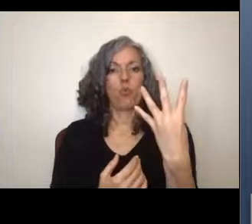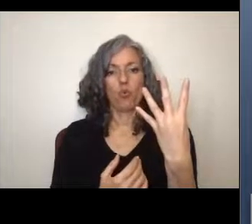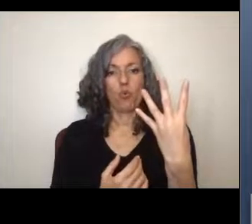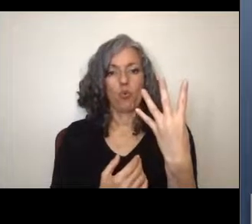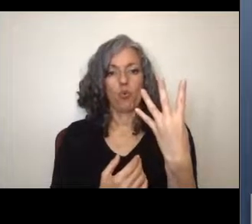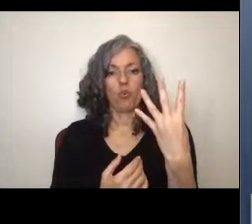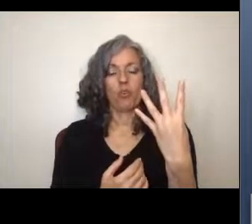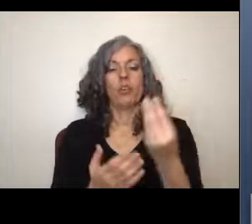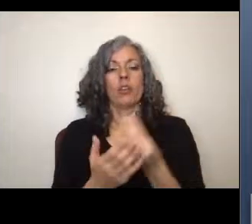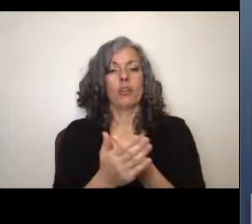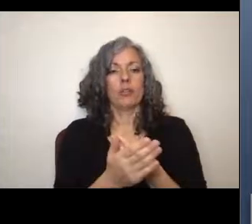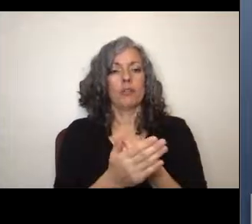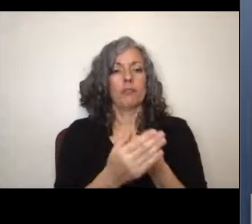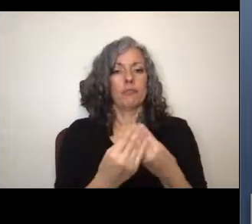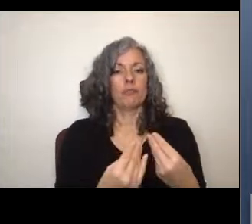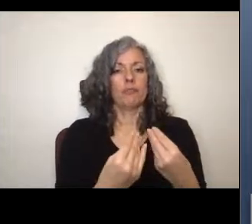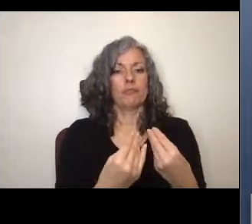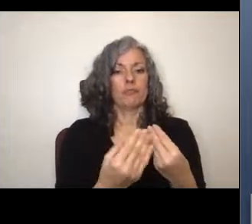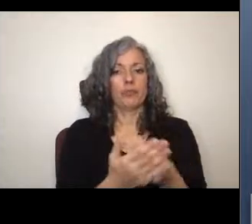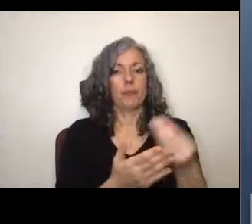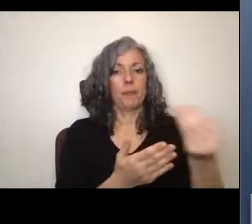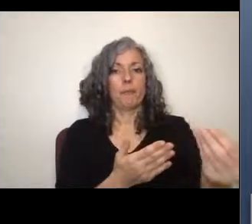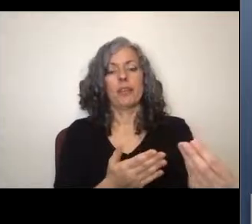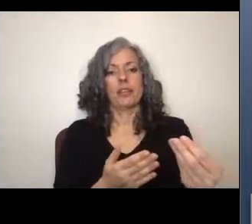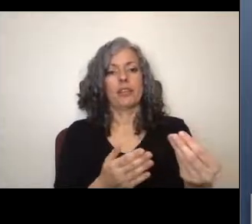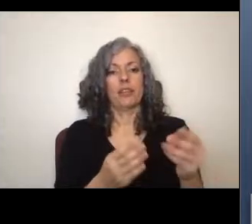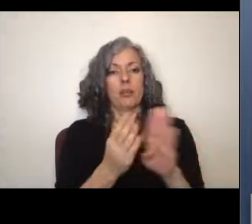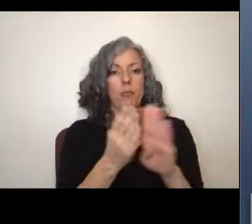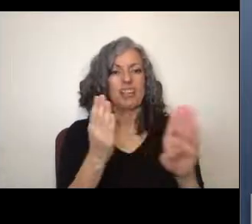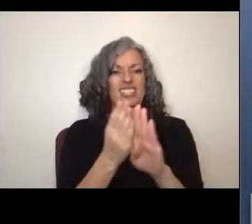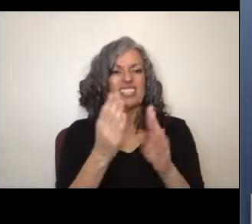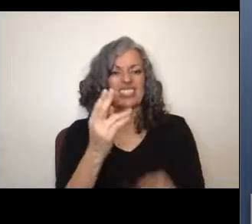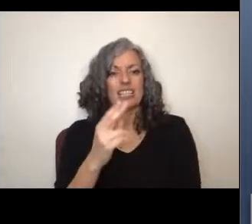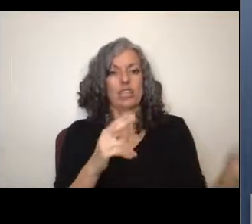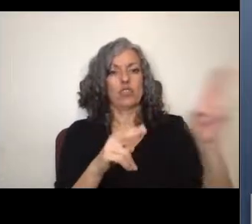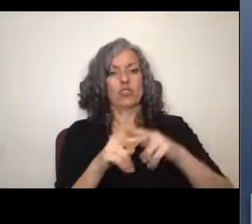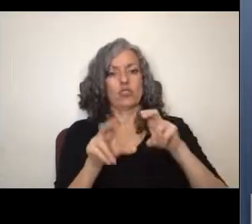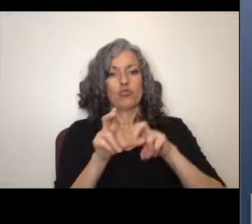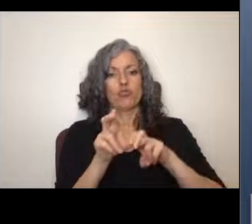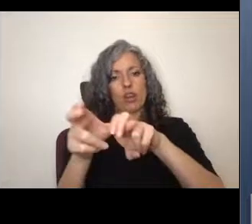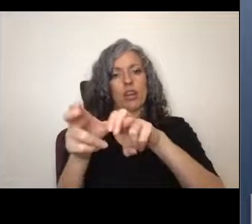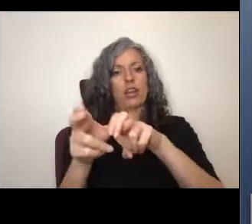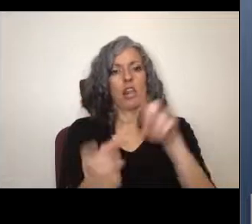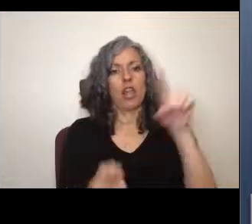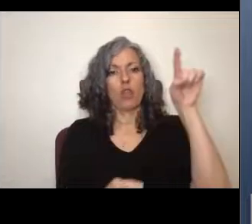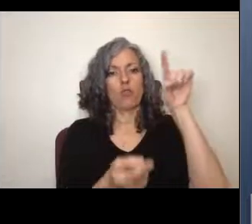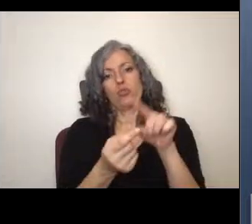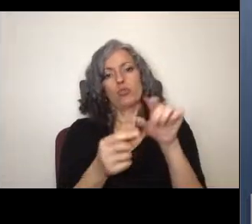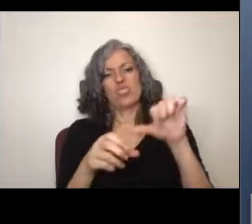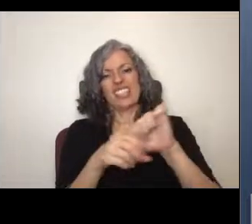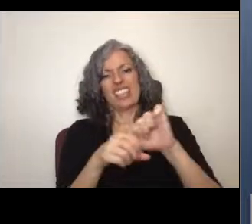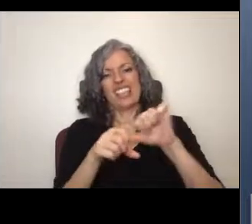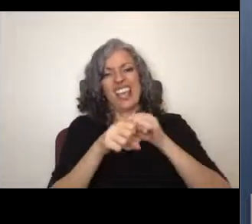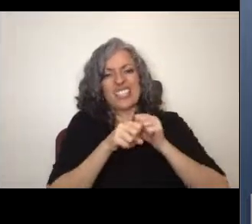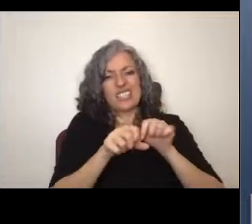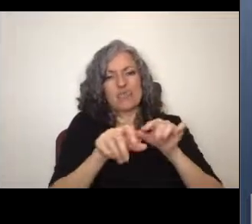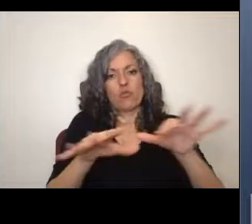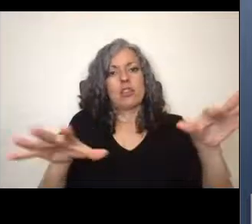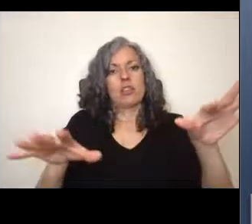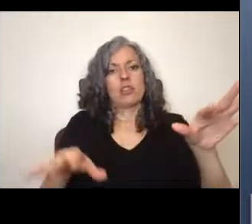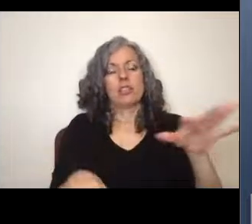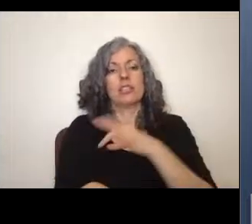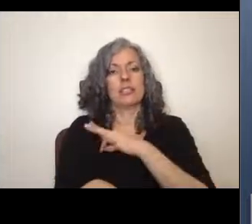of 25 zero-emission buses that will increase ridership and reduce greenhouse gas emissions. Staff has reviewed the request